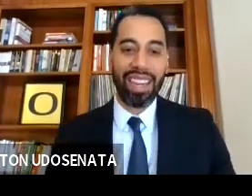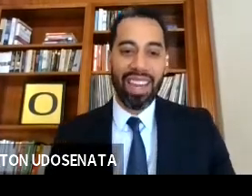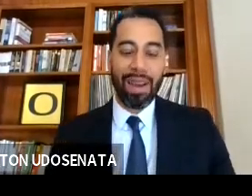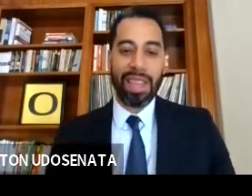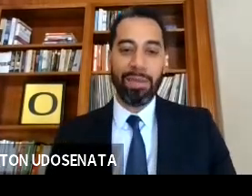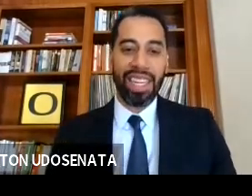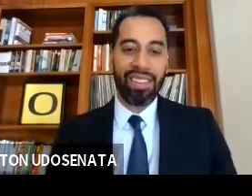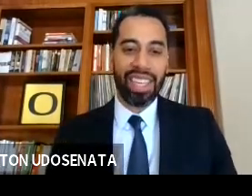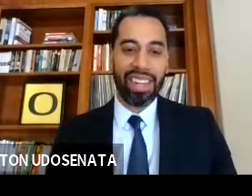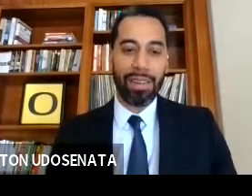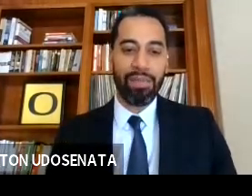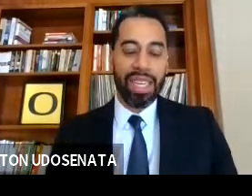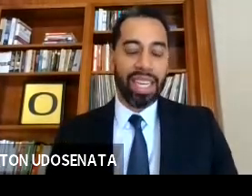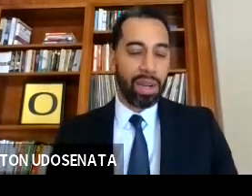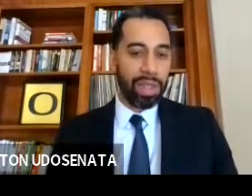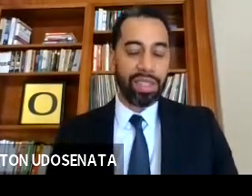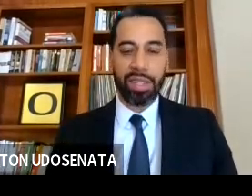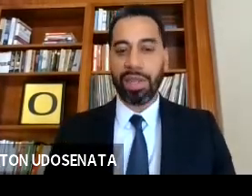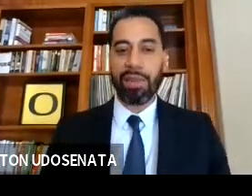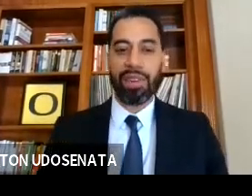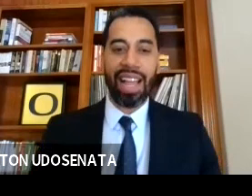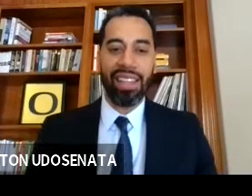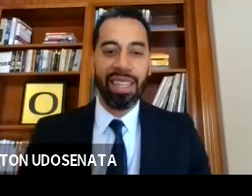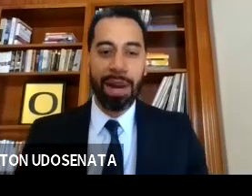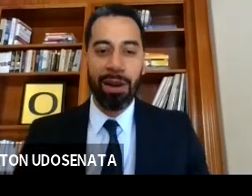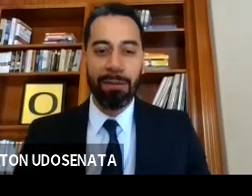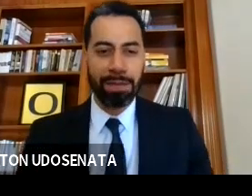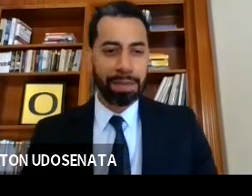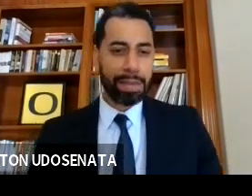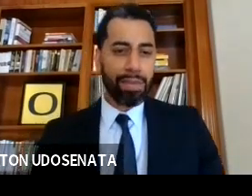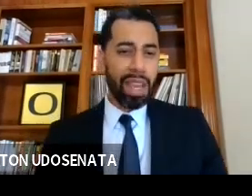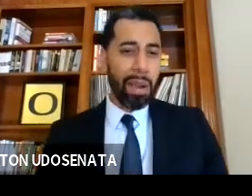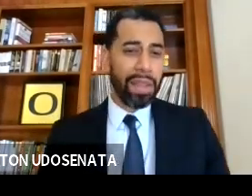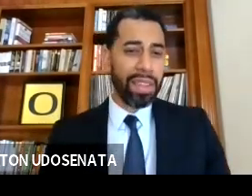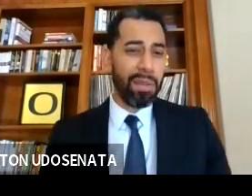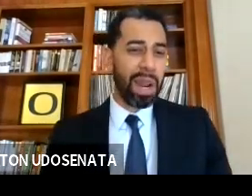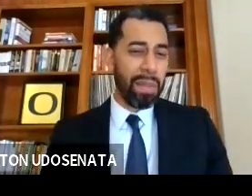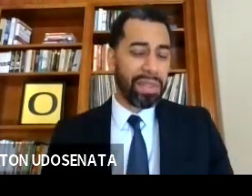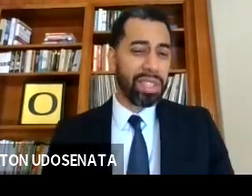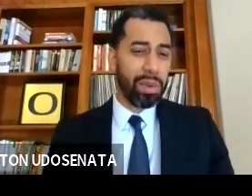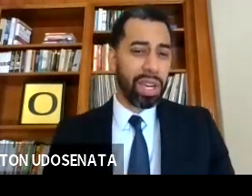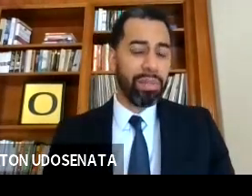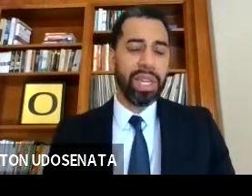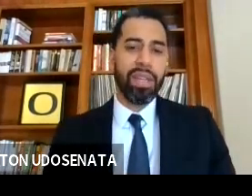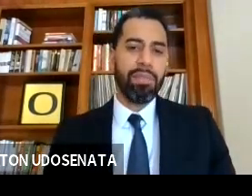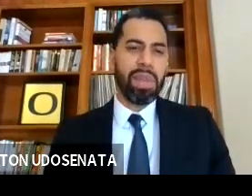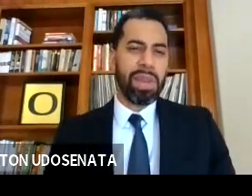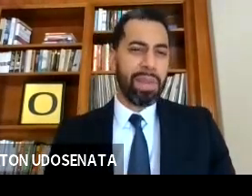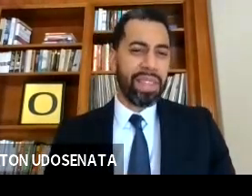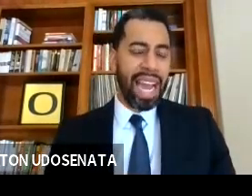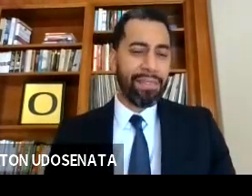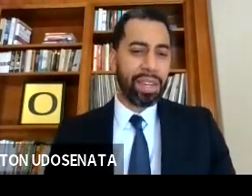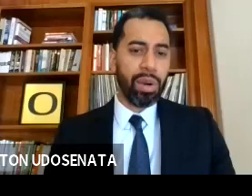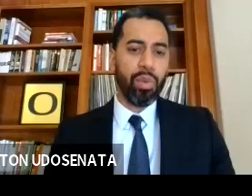students back by the beginning of the year. And it really started to become a reality about a month or so ago,